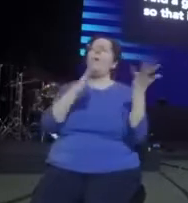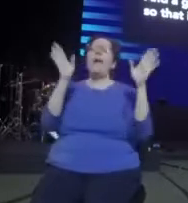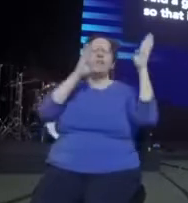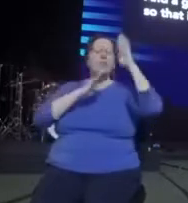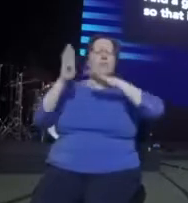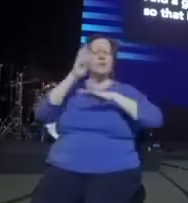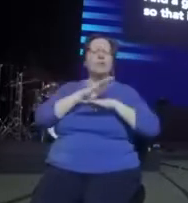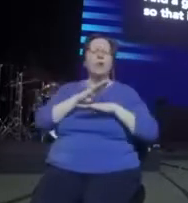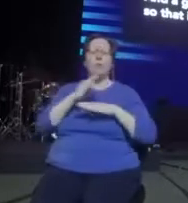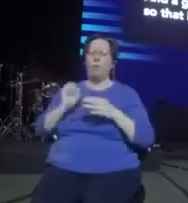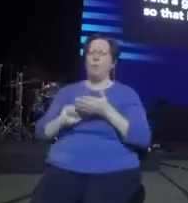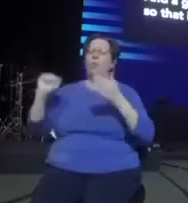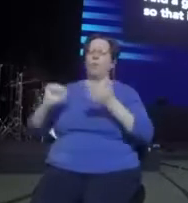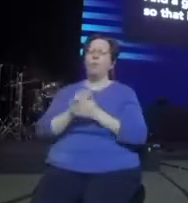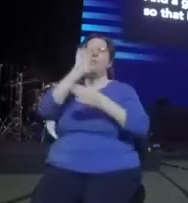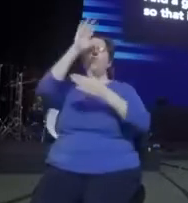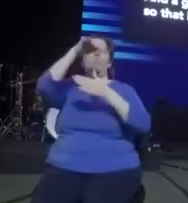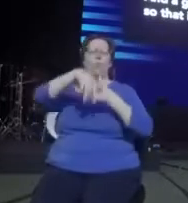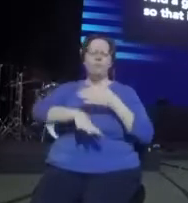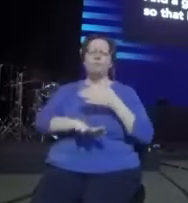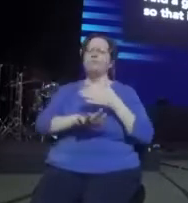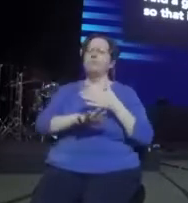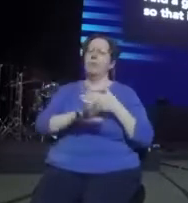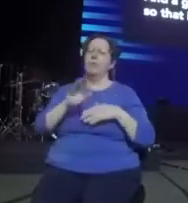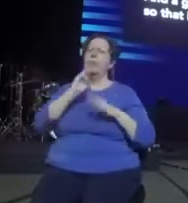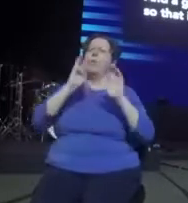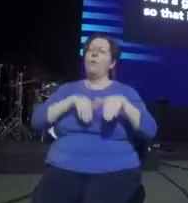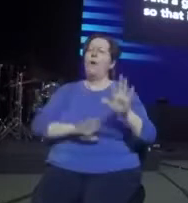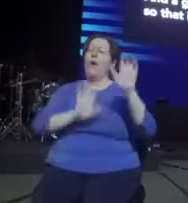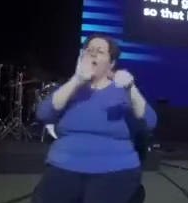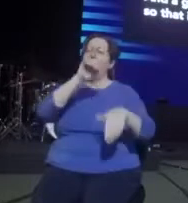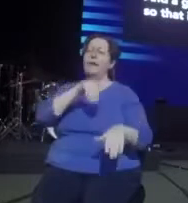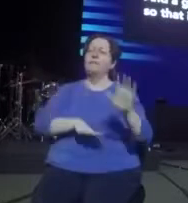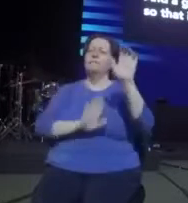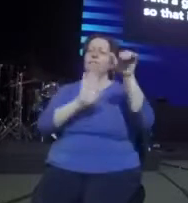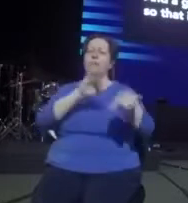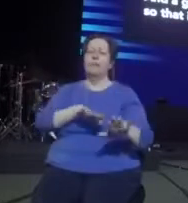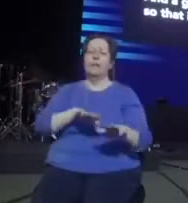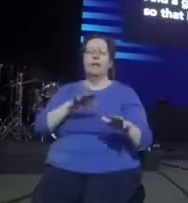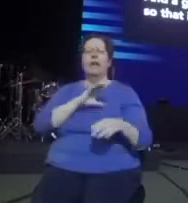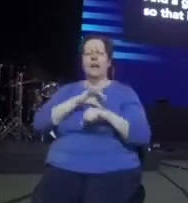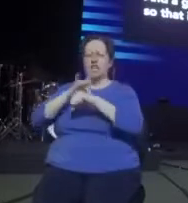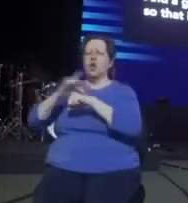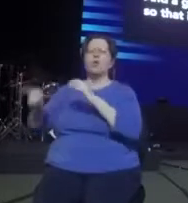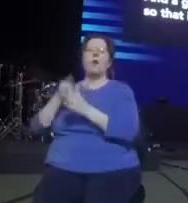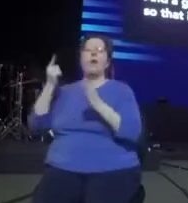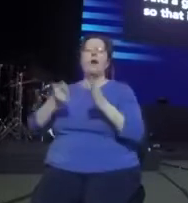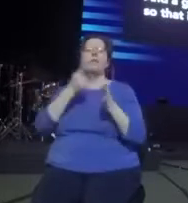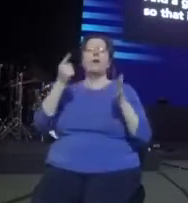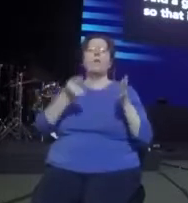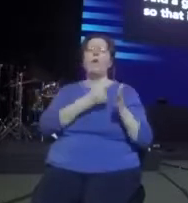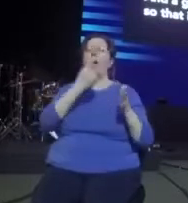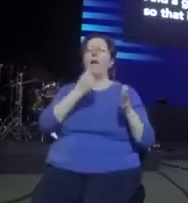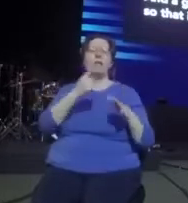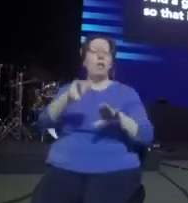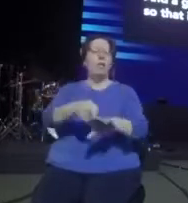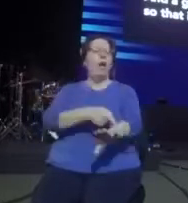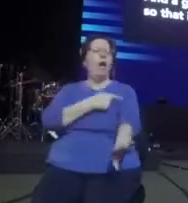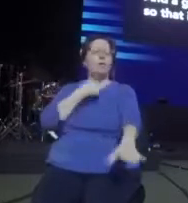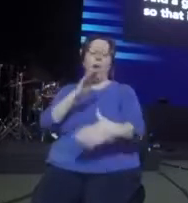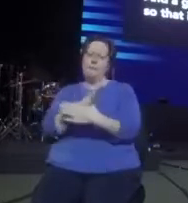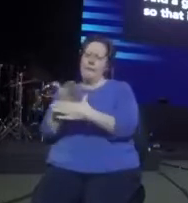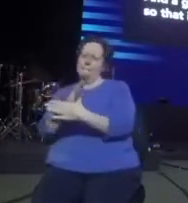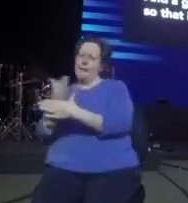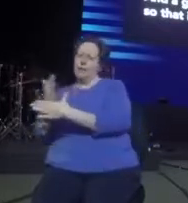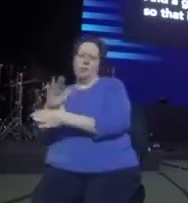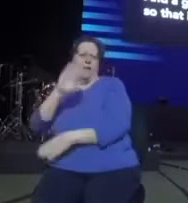big waves? Why isn't it an earthquake could come along one time in your life, or maybe for most of the world have never even